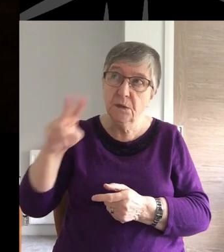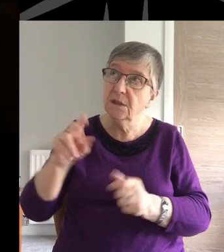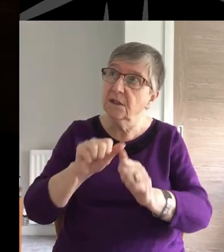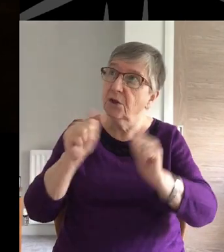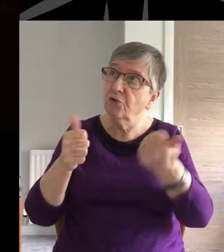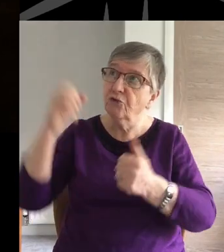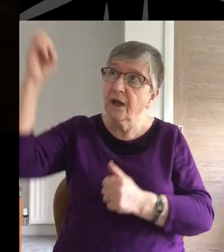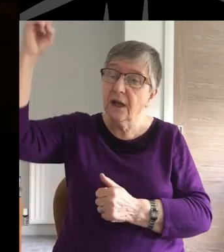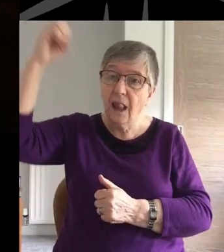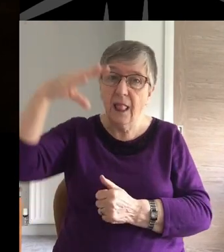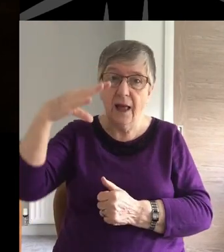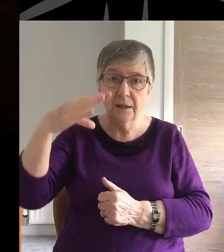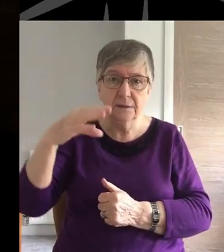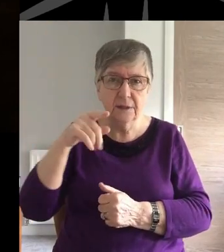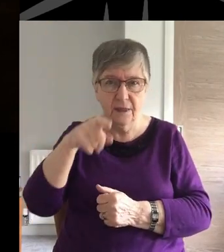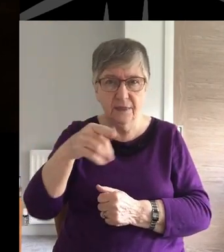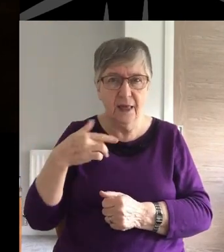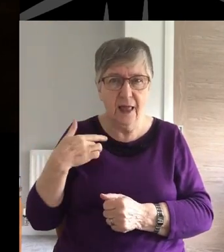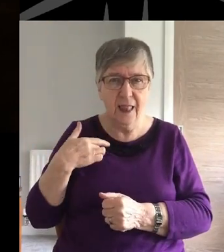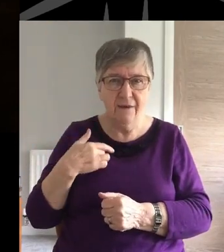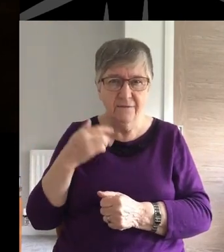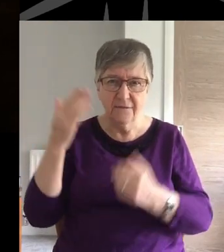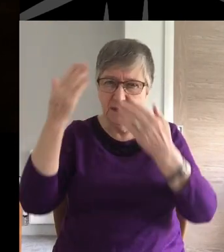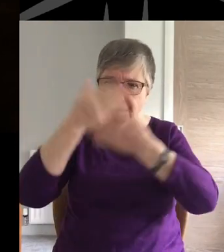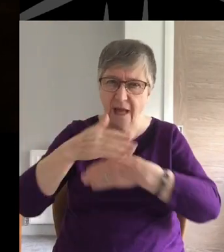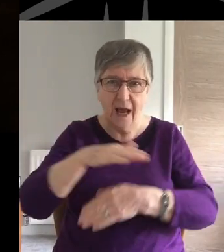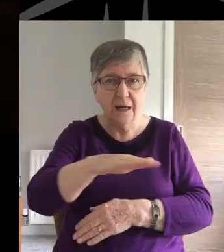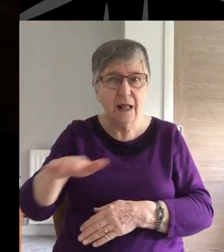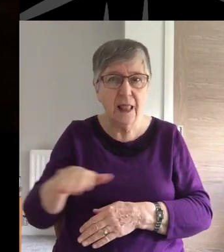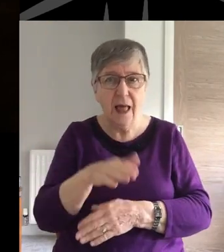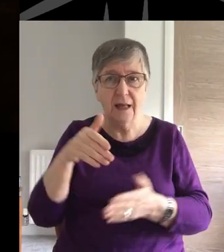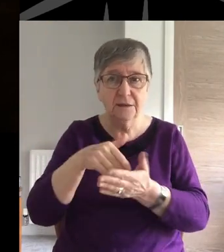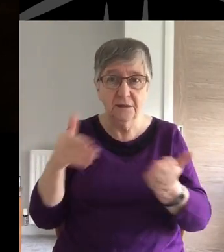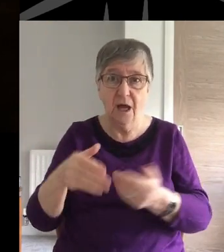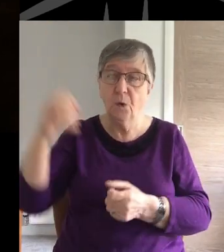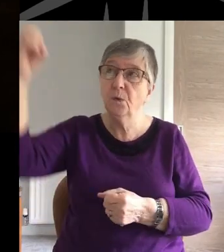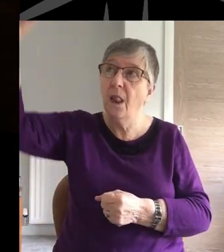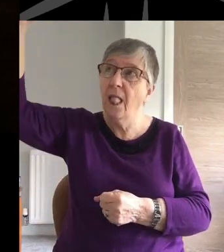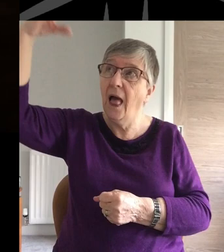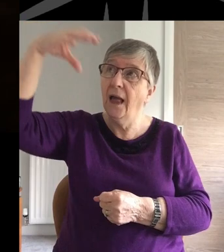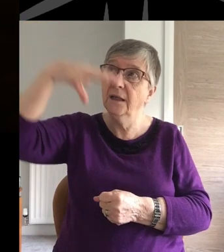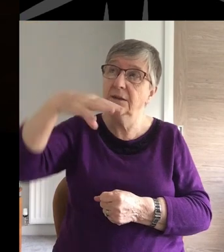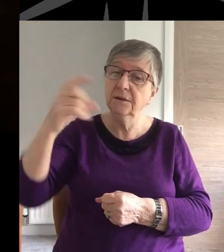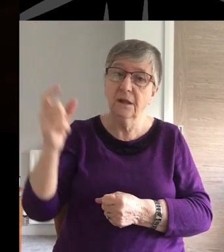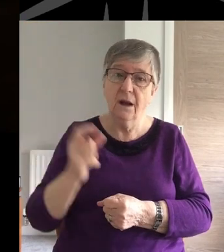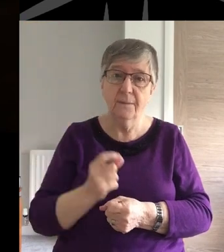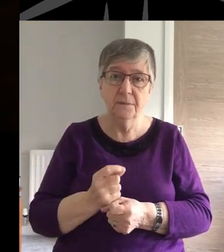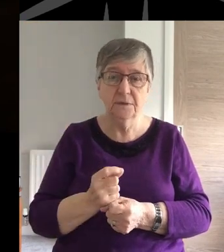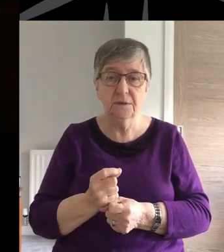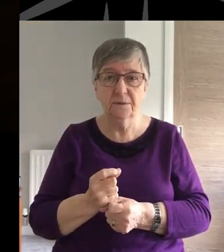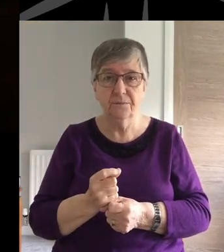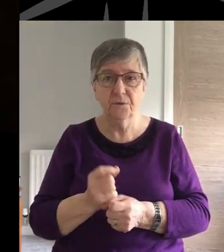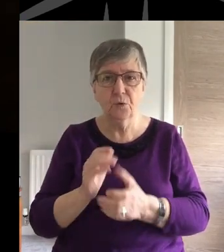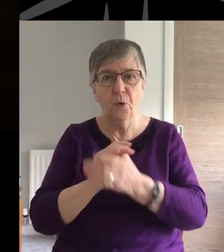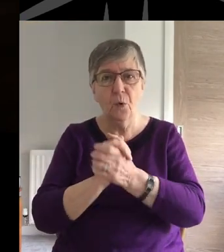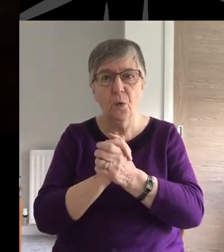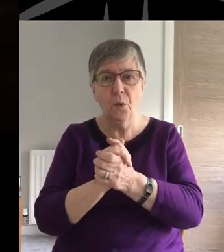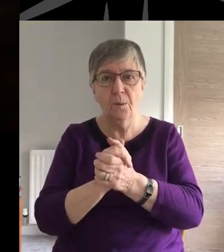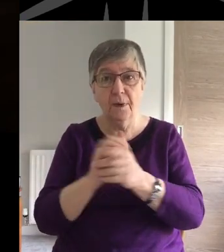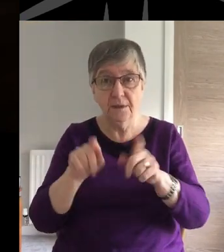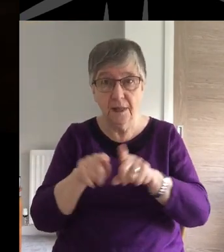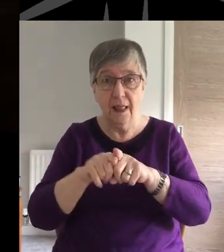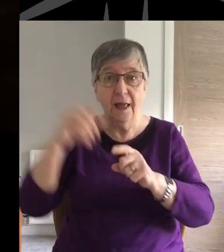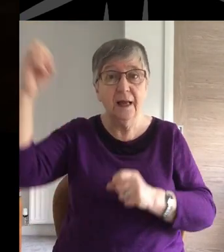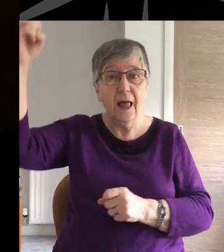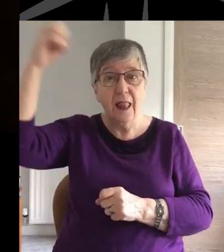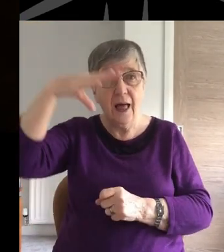those living in the land of deep darkness, a light has dawned." So hope is like a light shining in